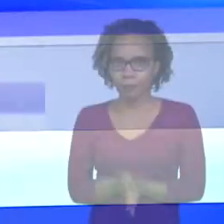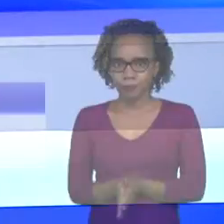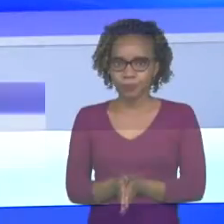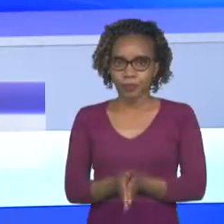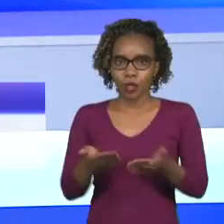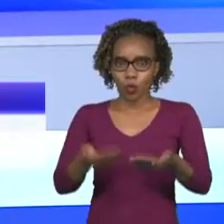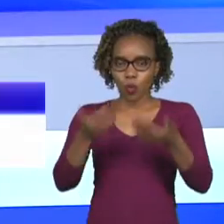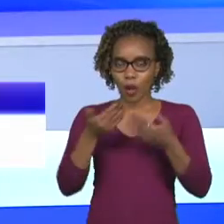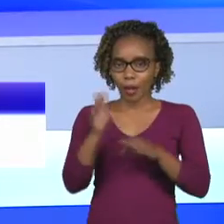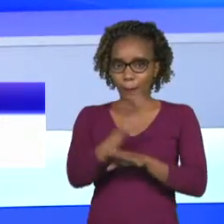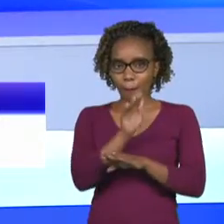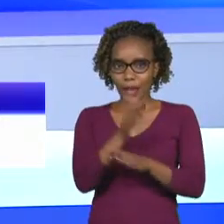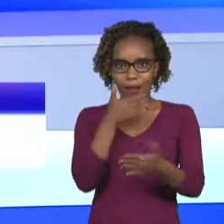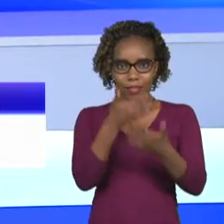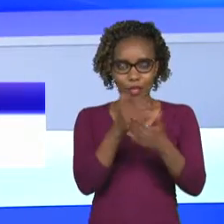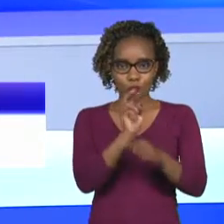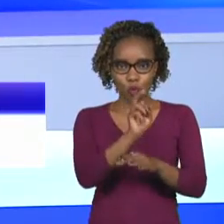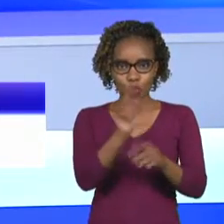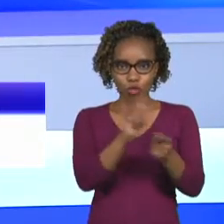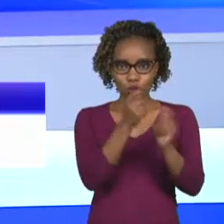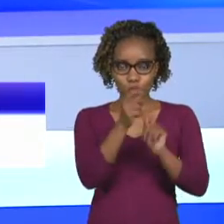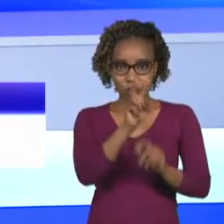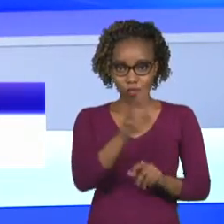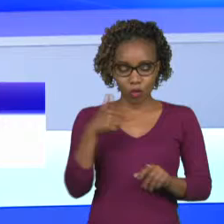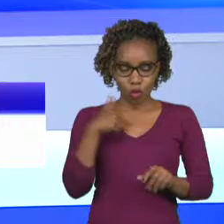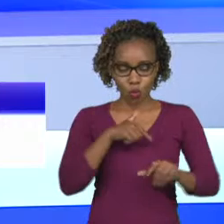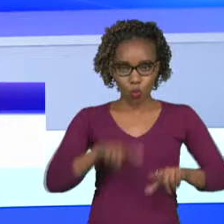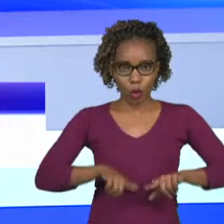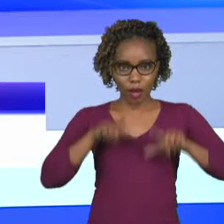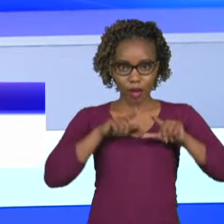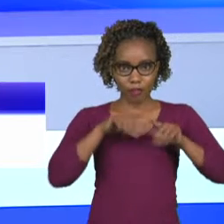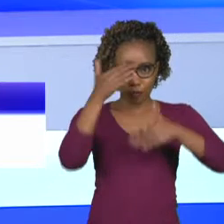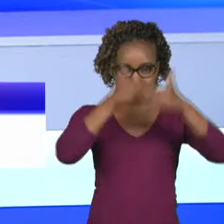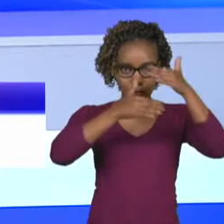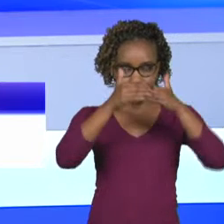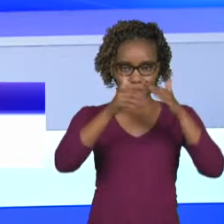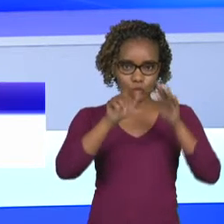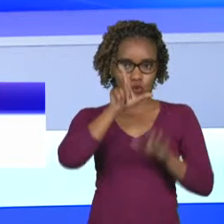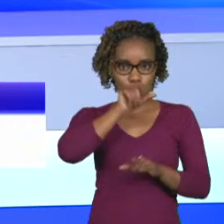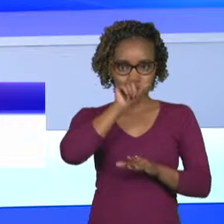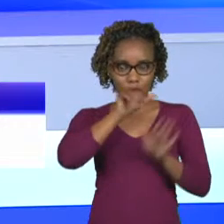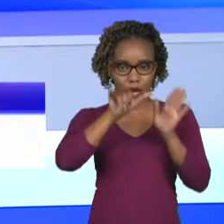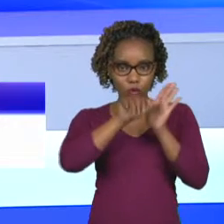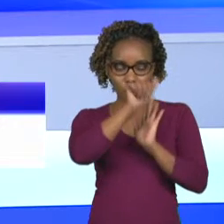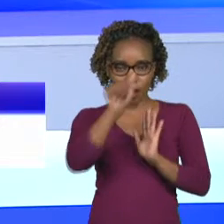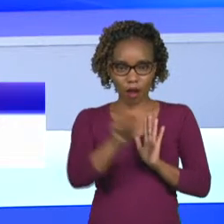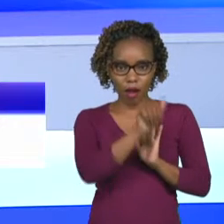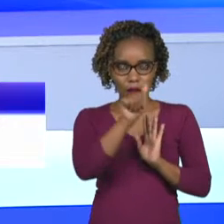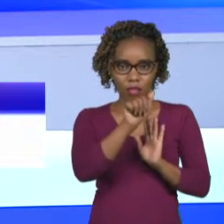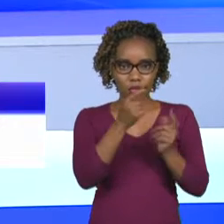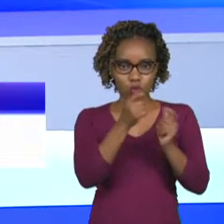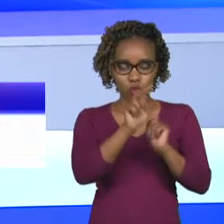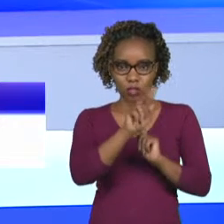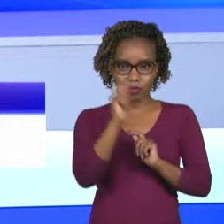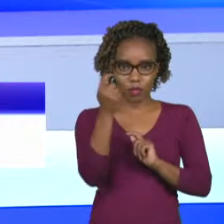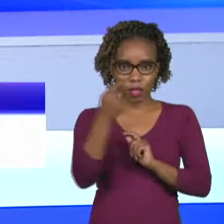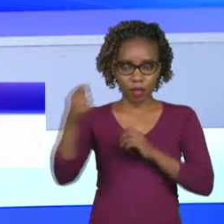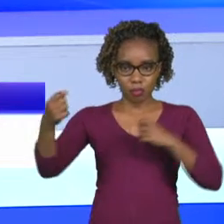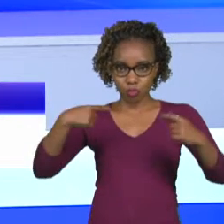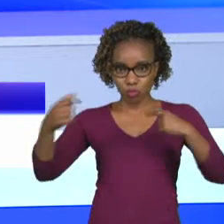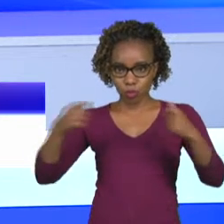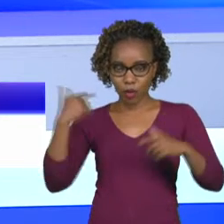Welcome back and thank you for keeping it Switch TV. We are live on Facebook, YouTube and Twitter at Switch TV Kenya. You can send in your feedback to our SMS